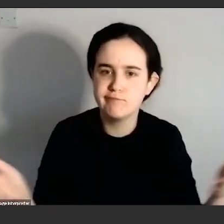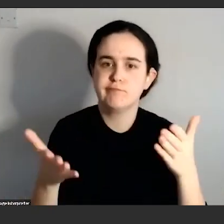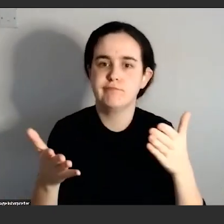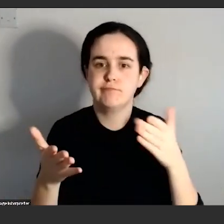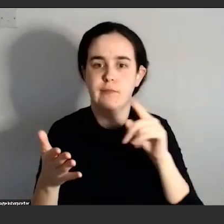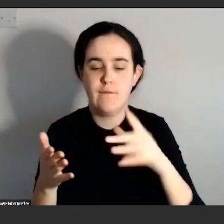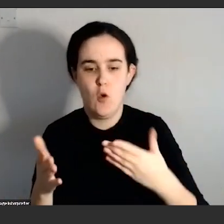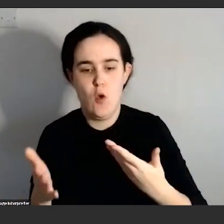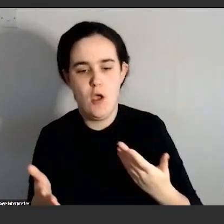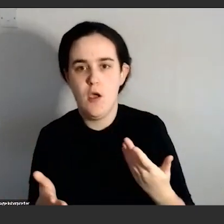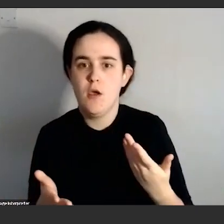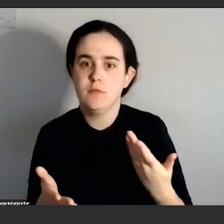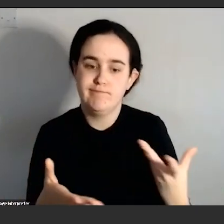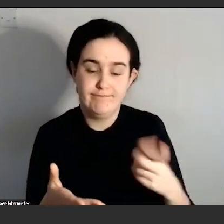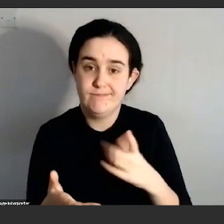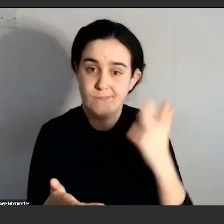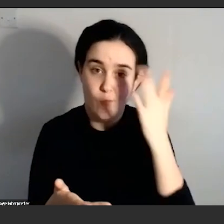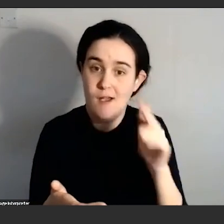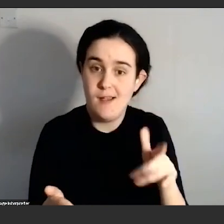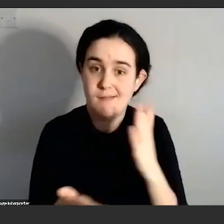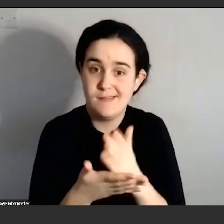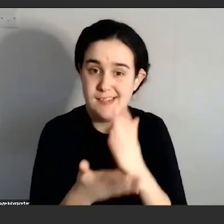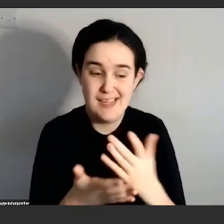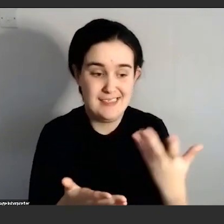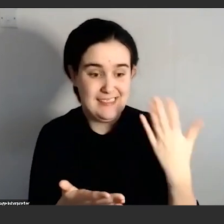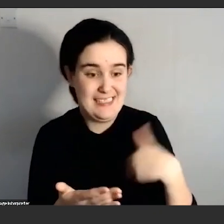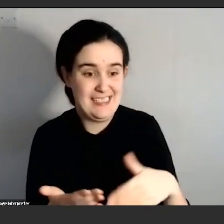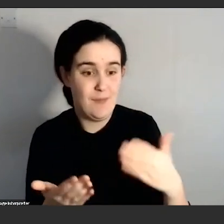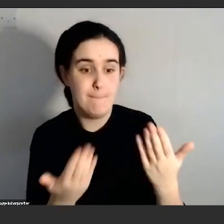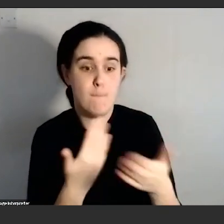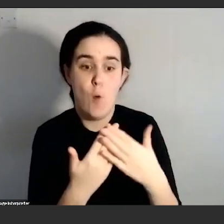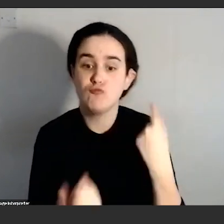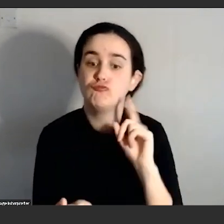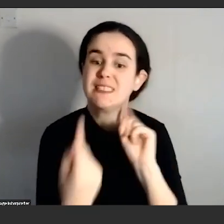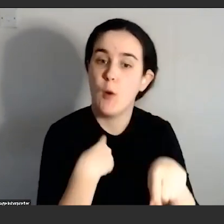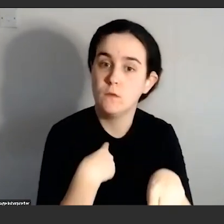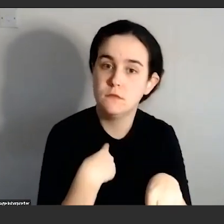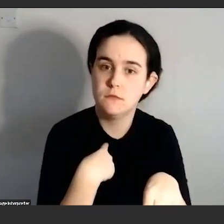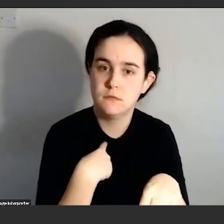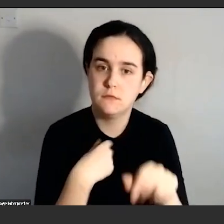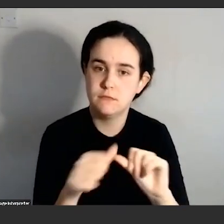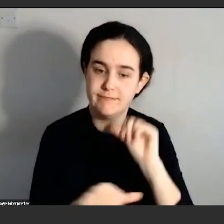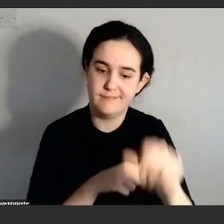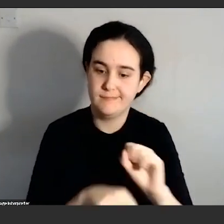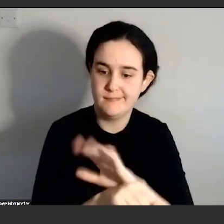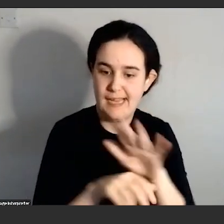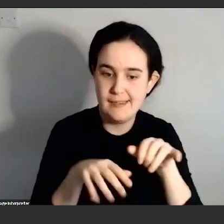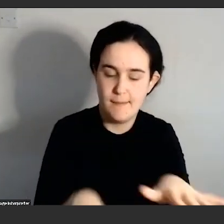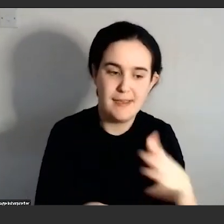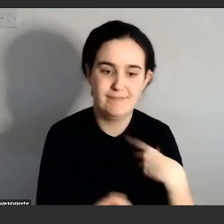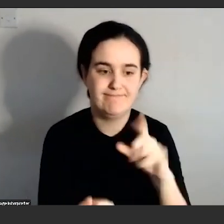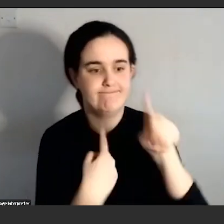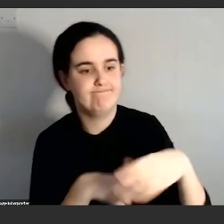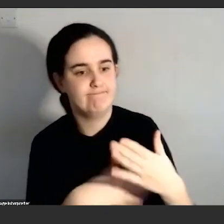other essential commodities in the midst of this pandemic. And these are examples of demonstrating